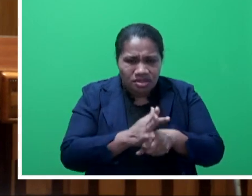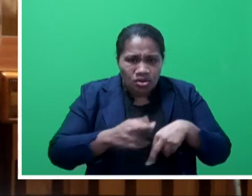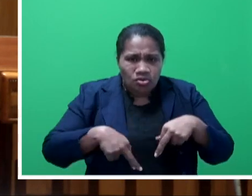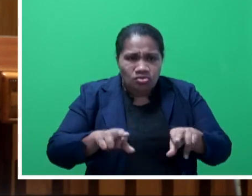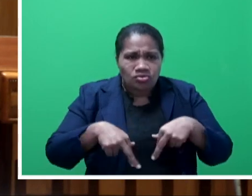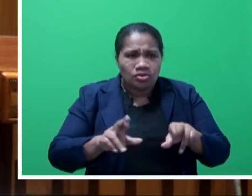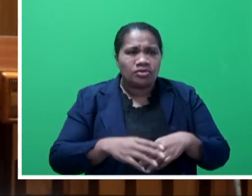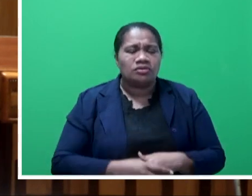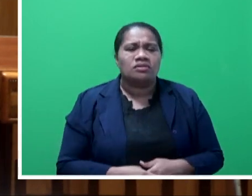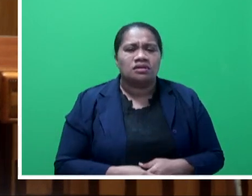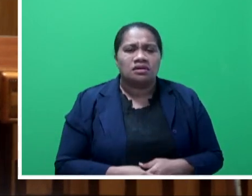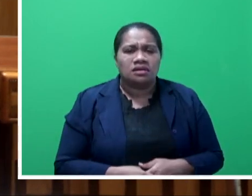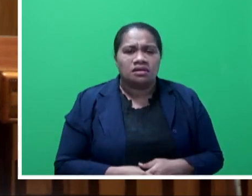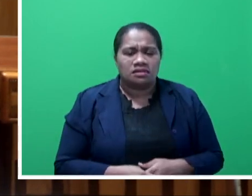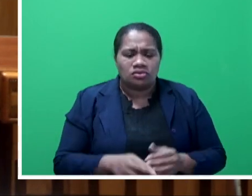Highway, Buddha Bay,